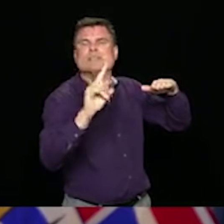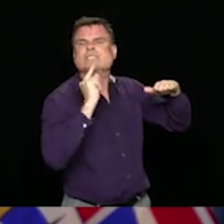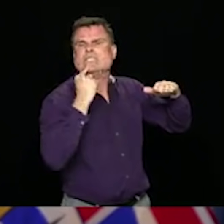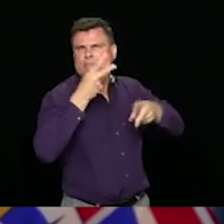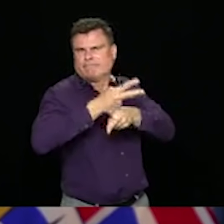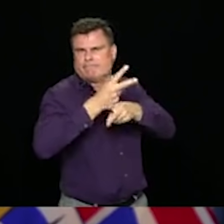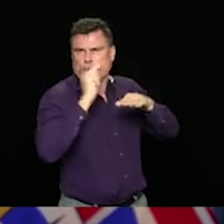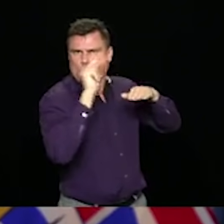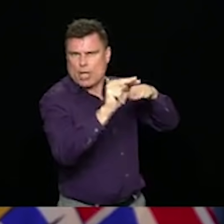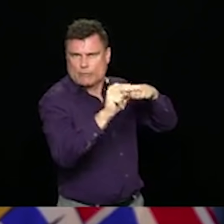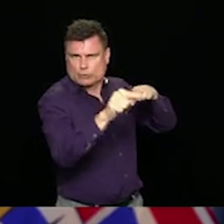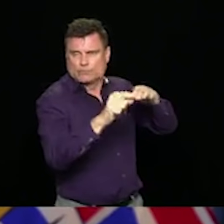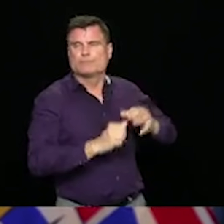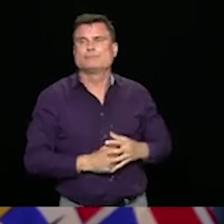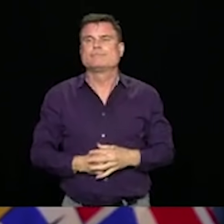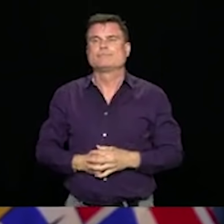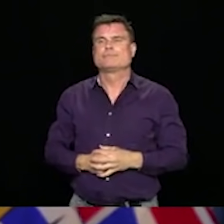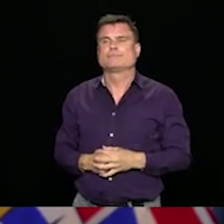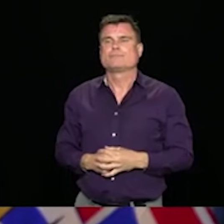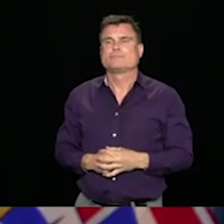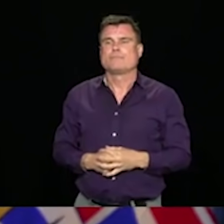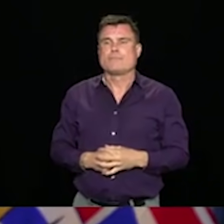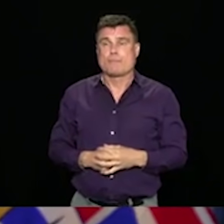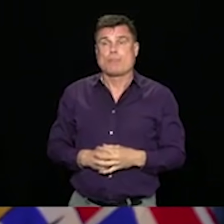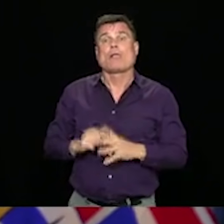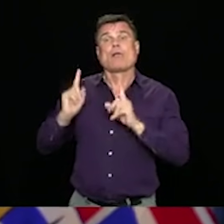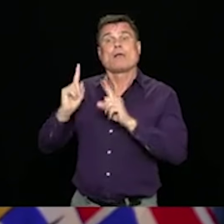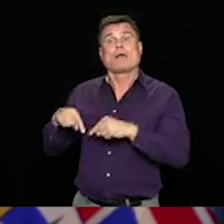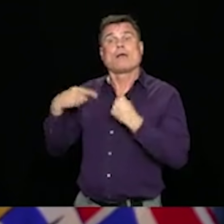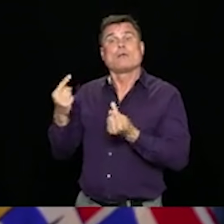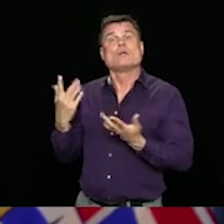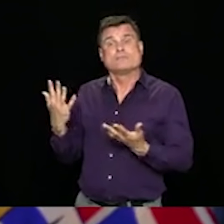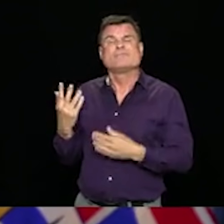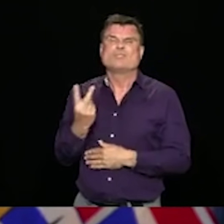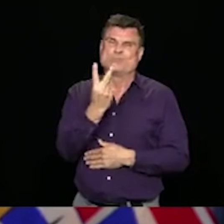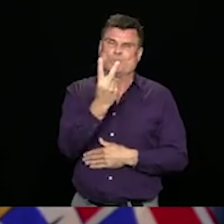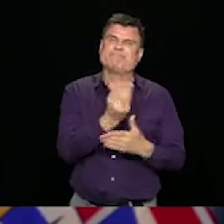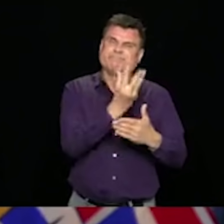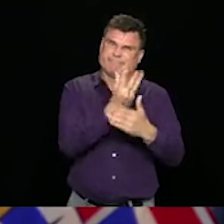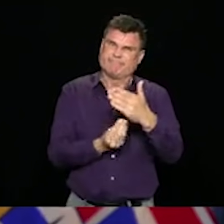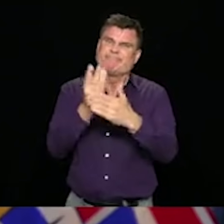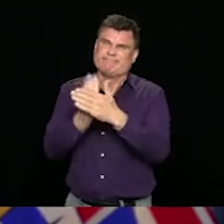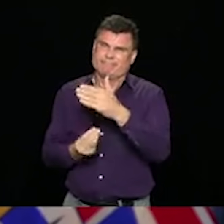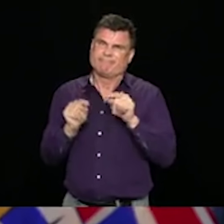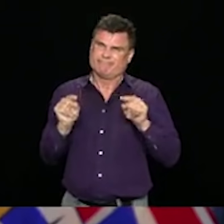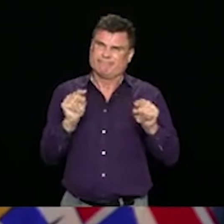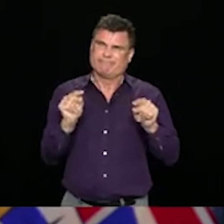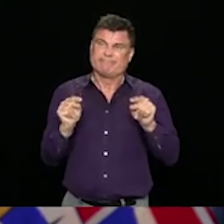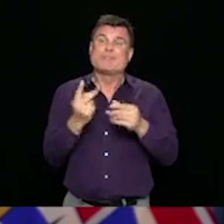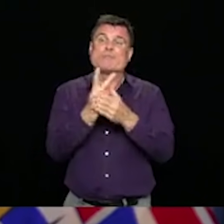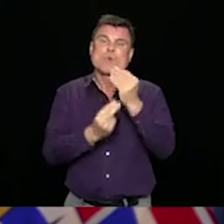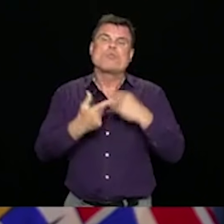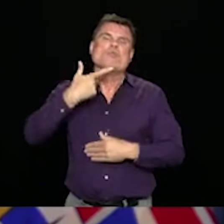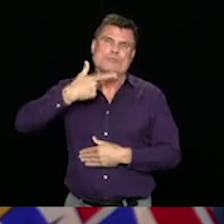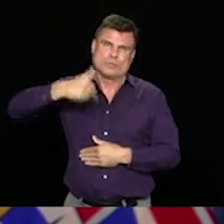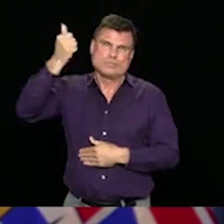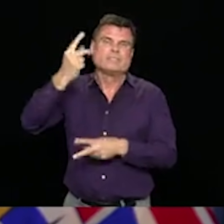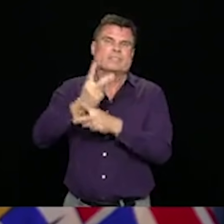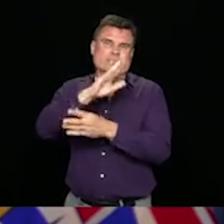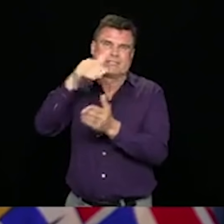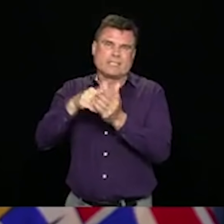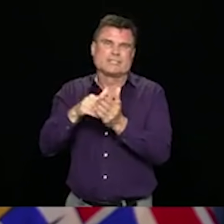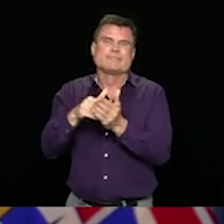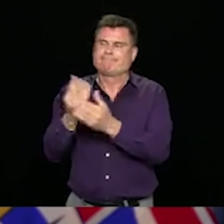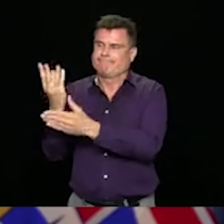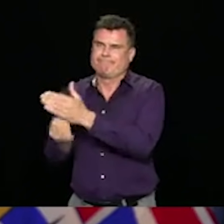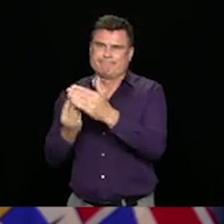in the last day, both of them in long-term care in Fraser Health. And I know how challenging the